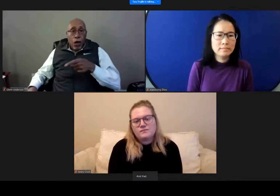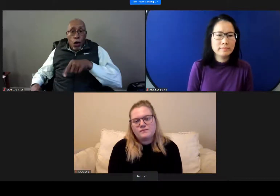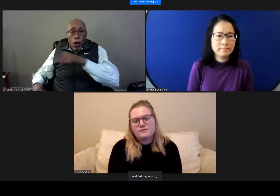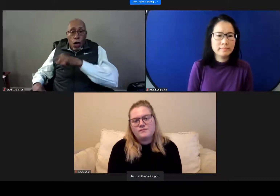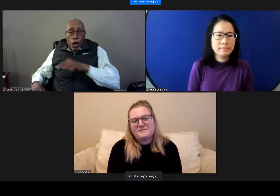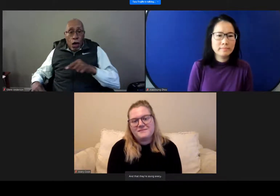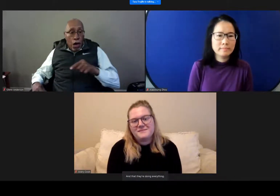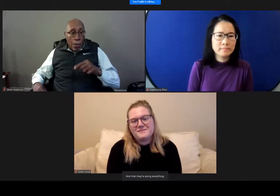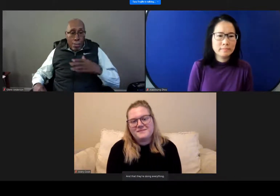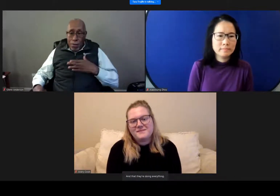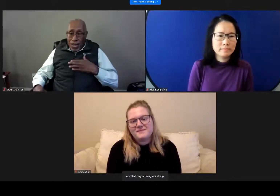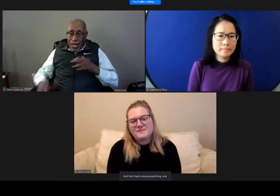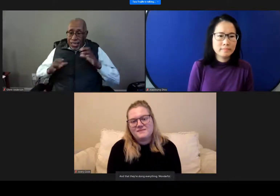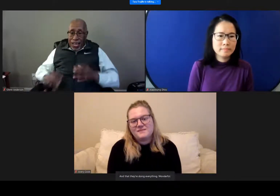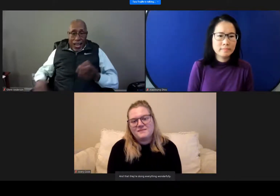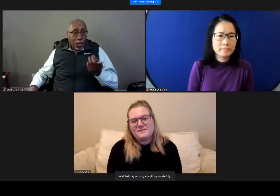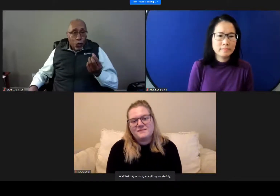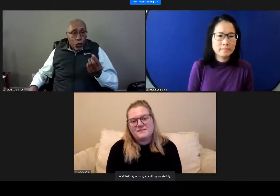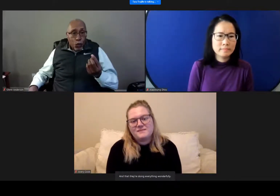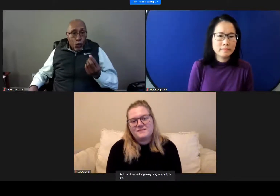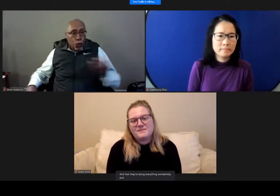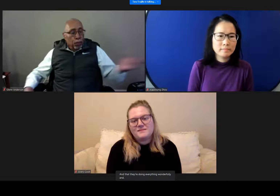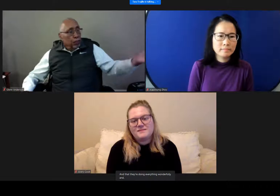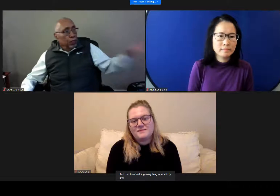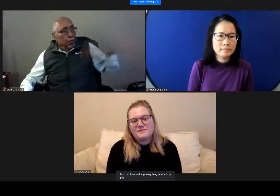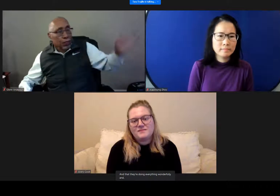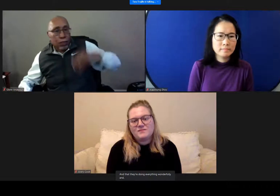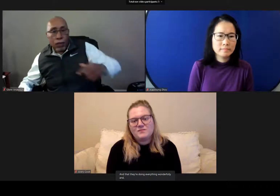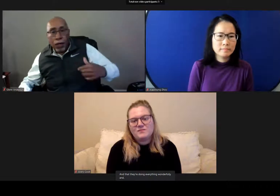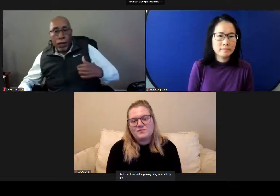doing everything wonderfully. And